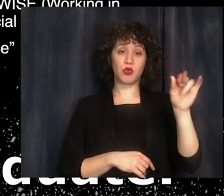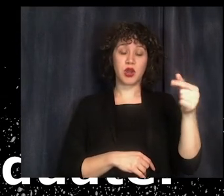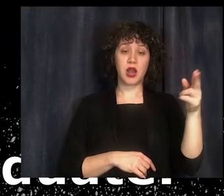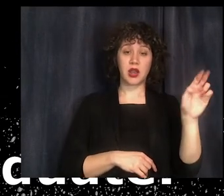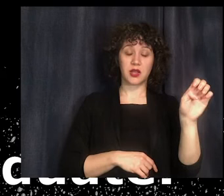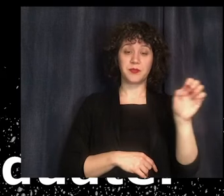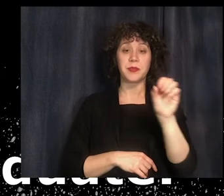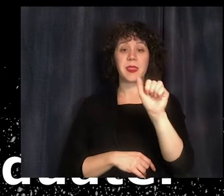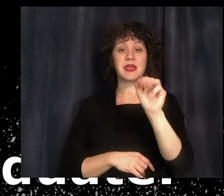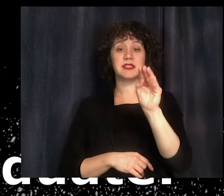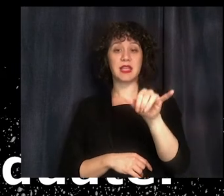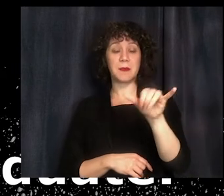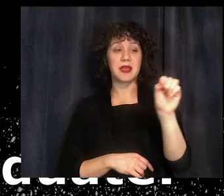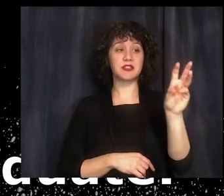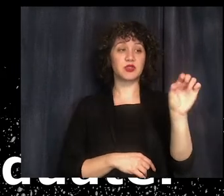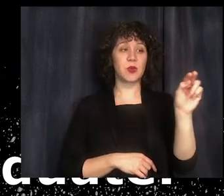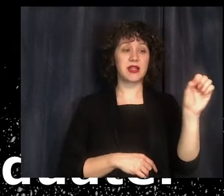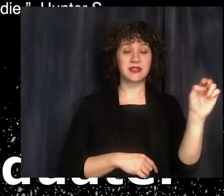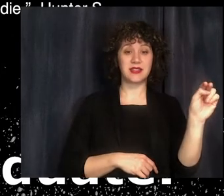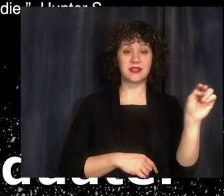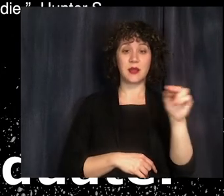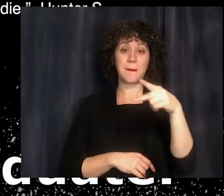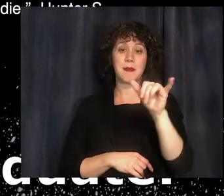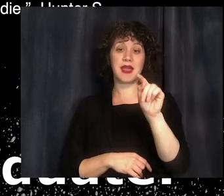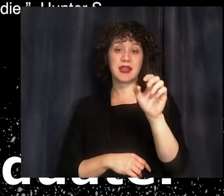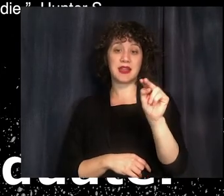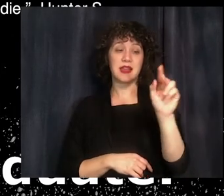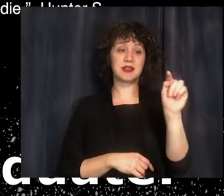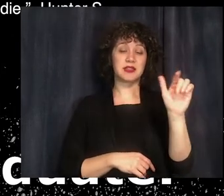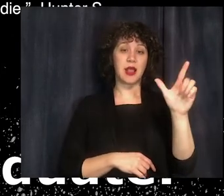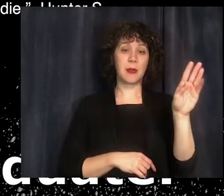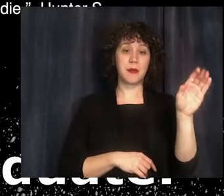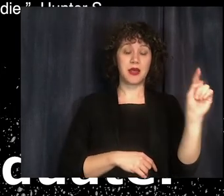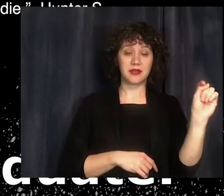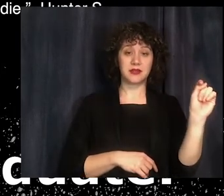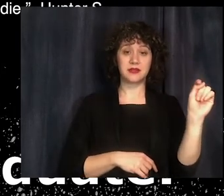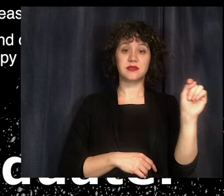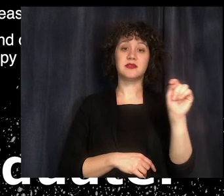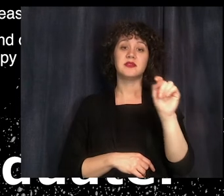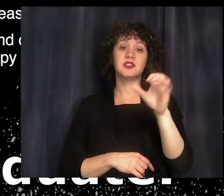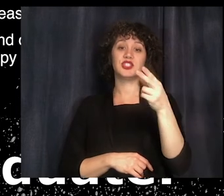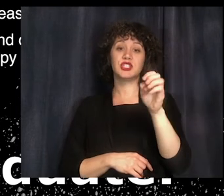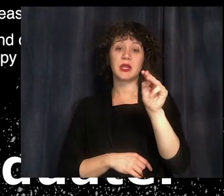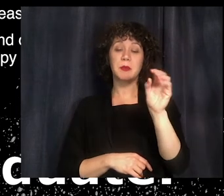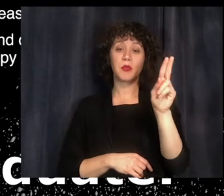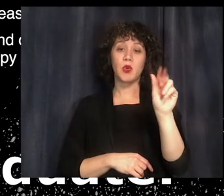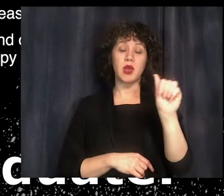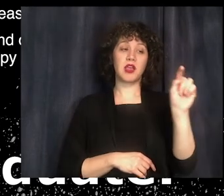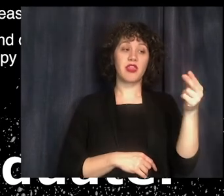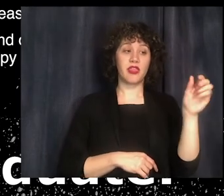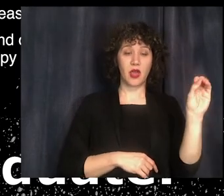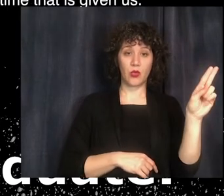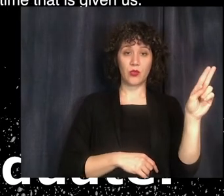Sammy Swanson, Peyton Talbot, Chimu Tao,